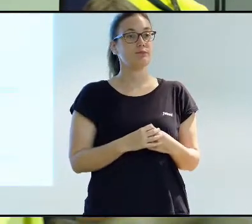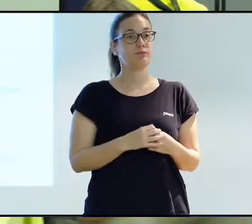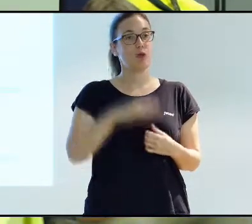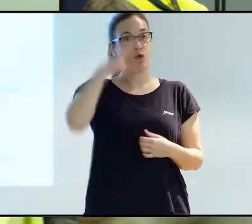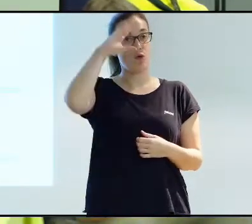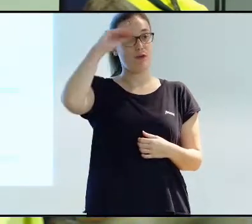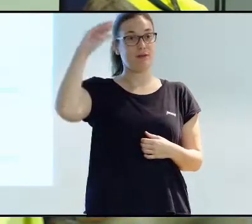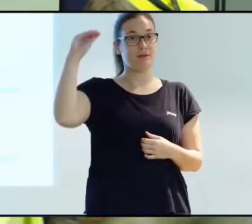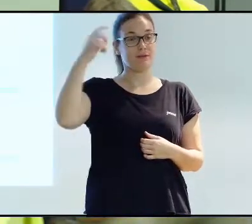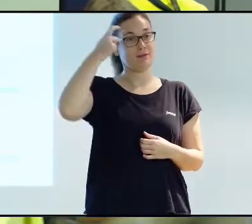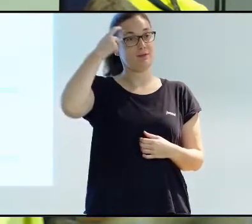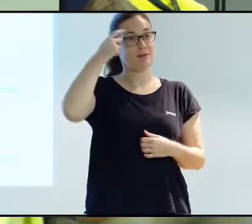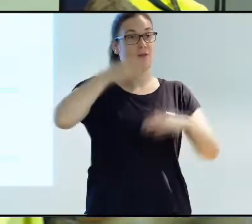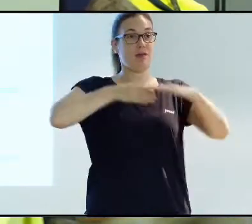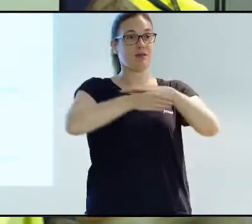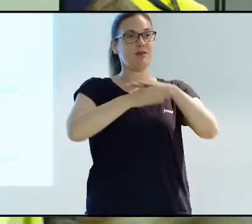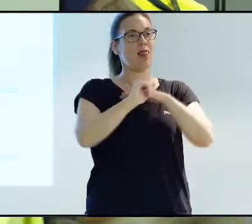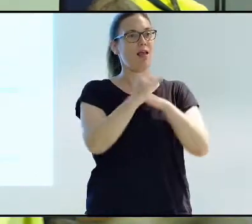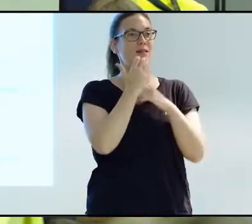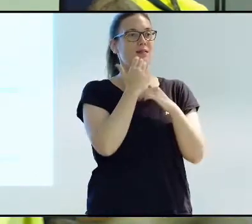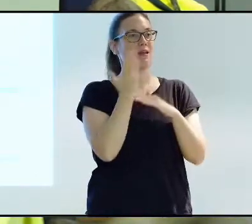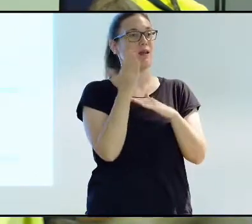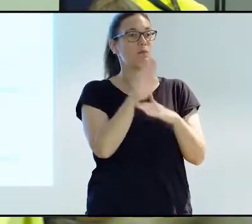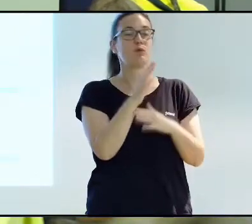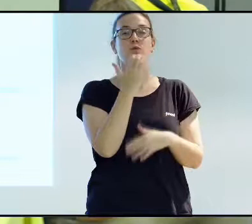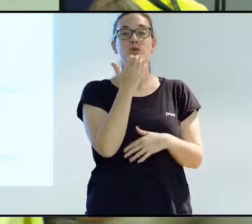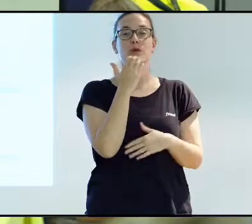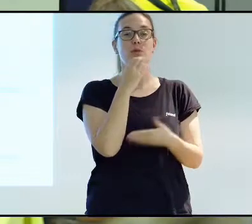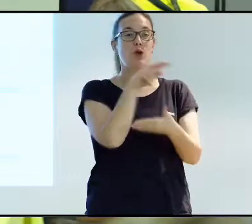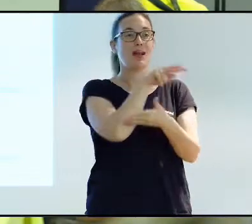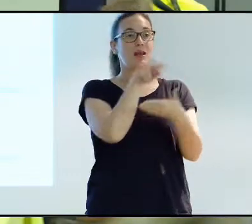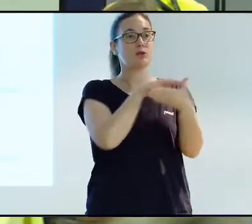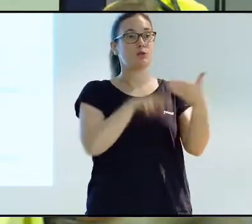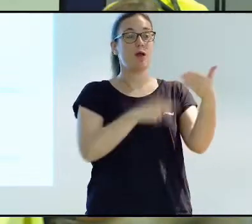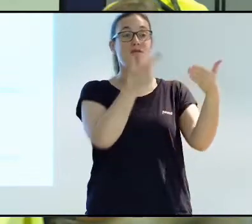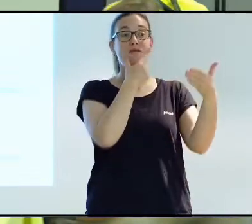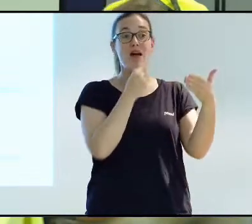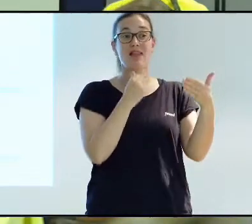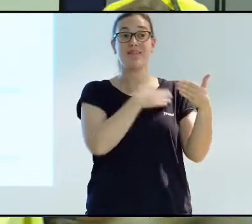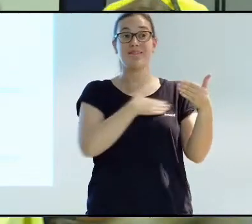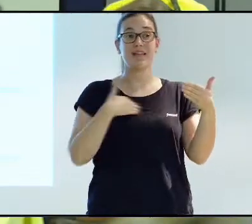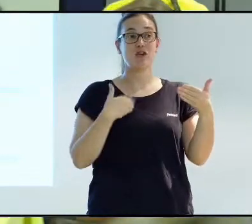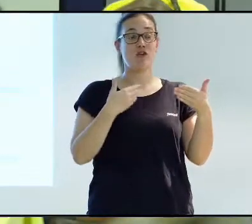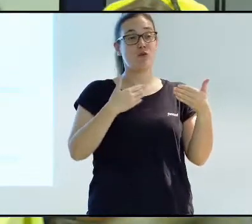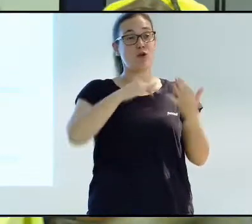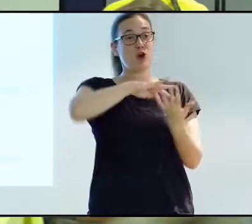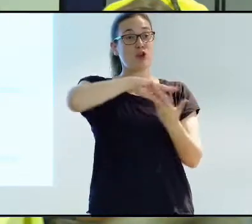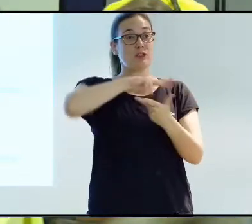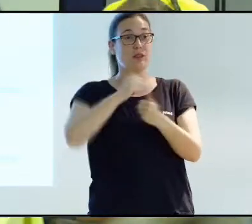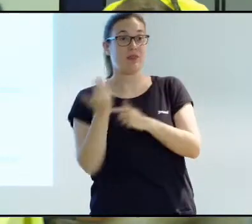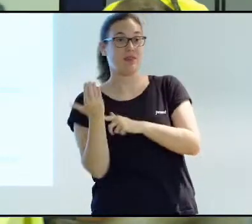when we talk about cognitive accessibility, we've got some examples of what's being done with